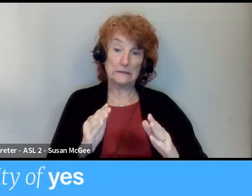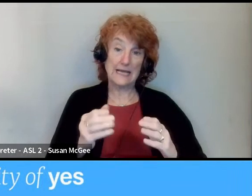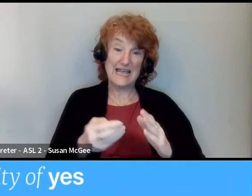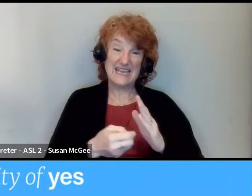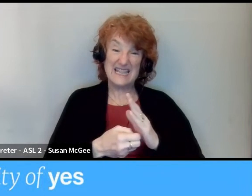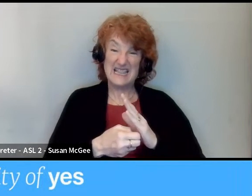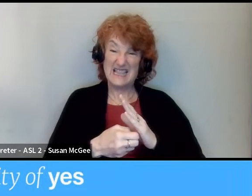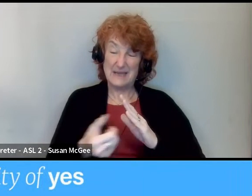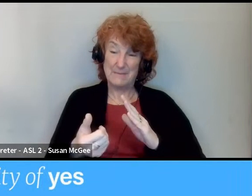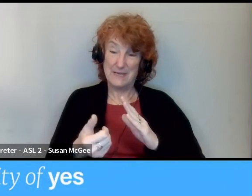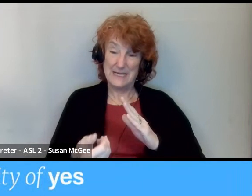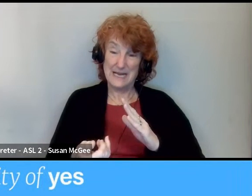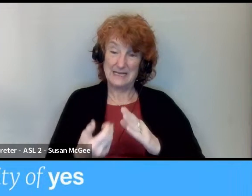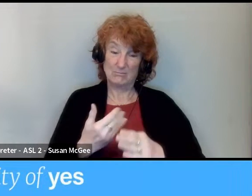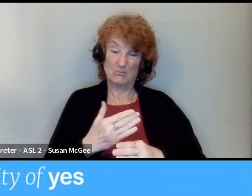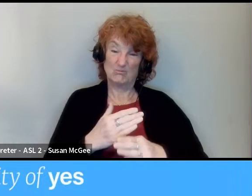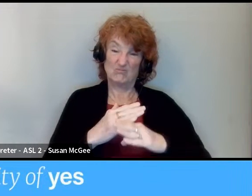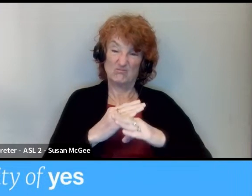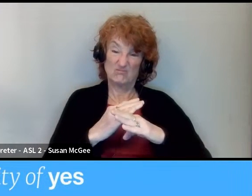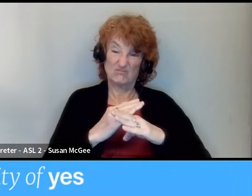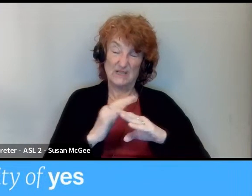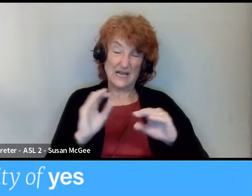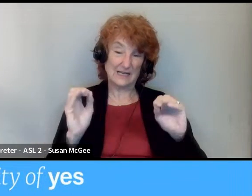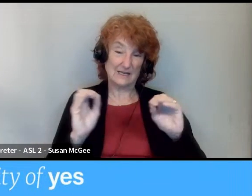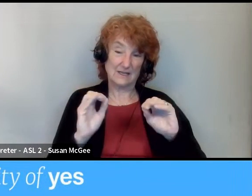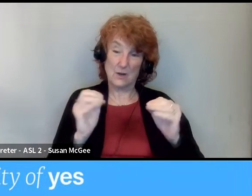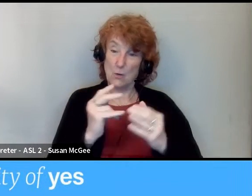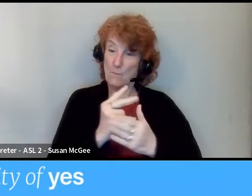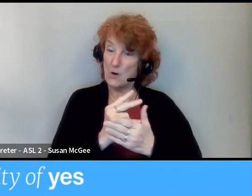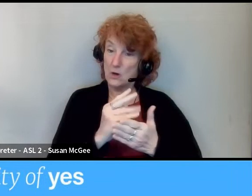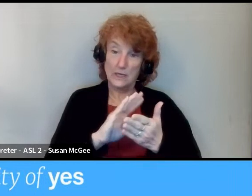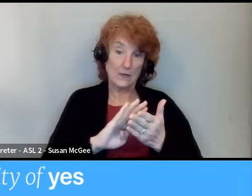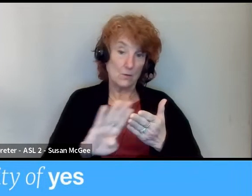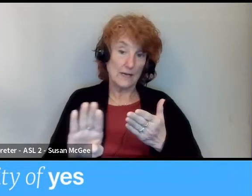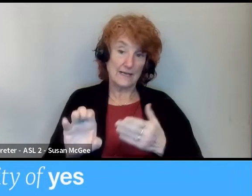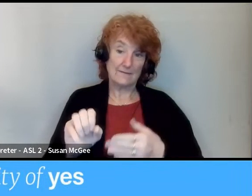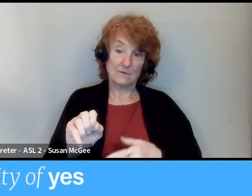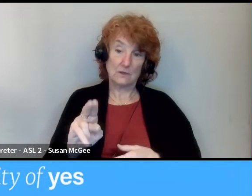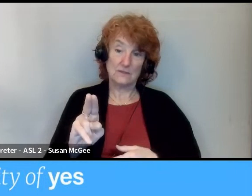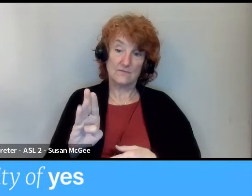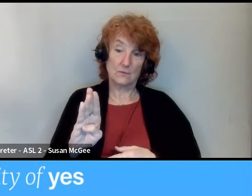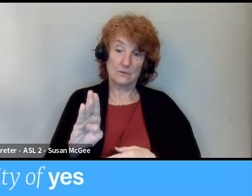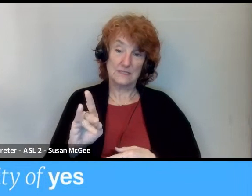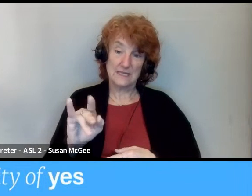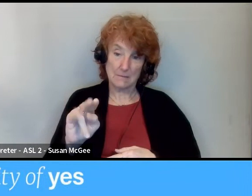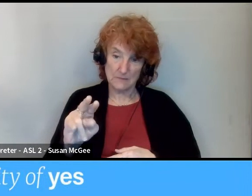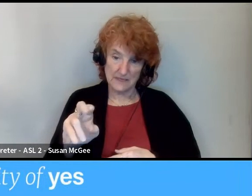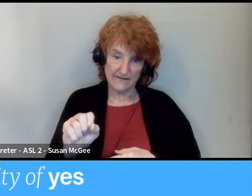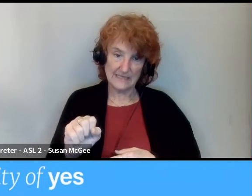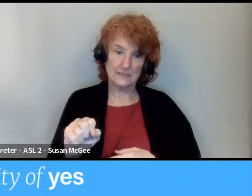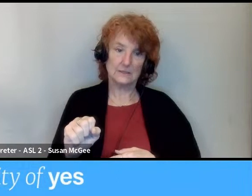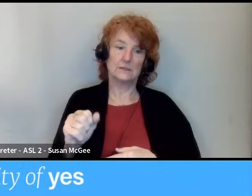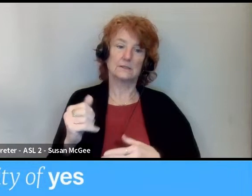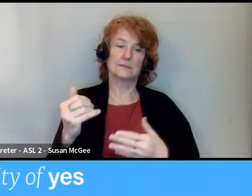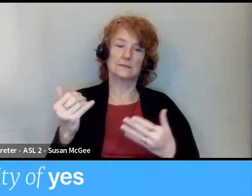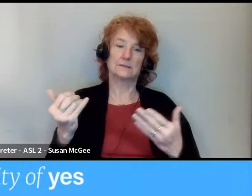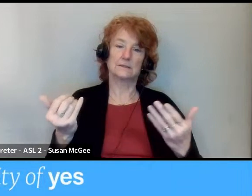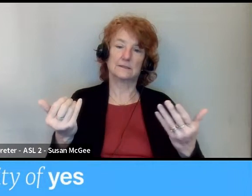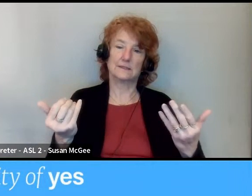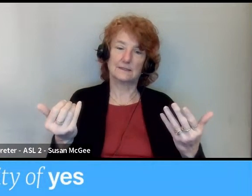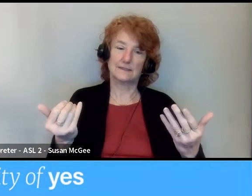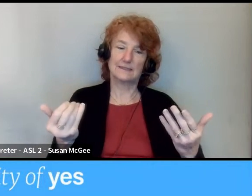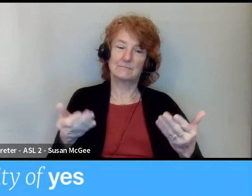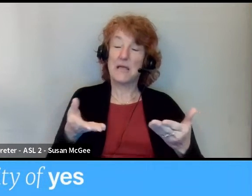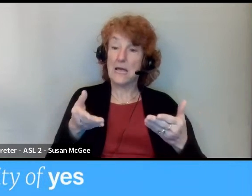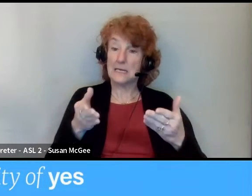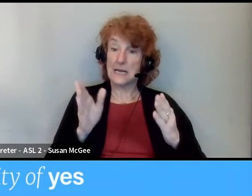these districts, such as no parking waivers for new subdivisions, which are very concentrated along the train line and allow more